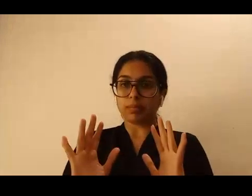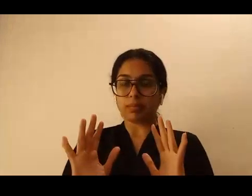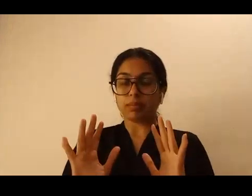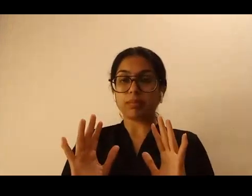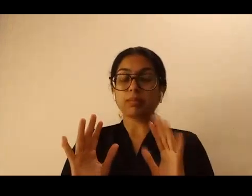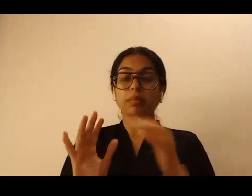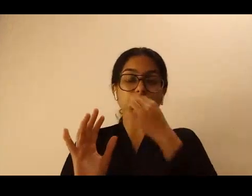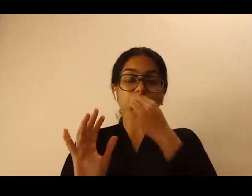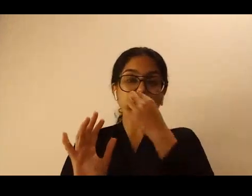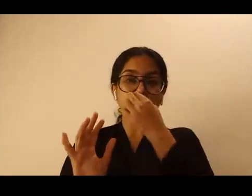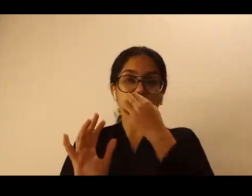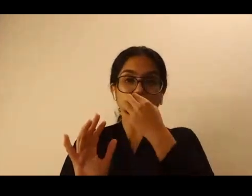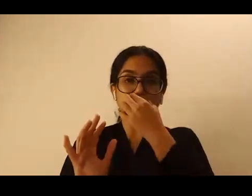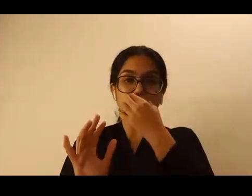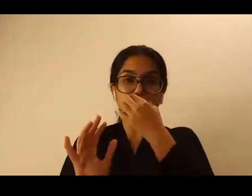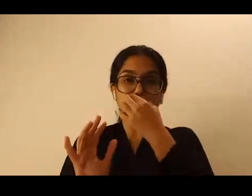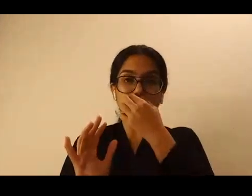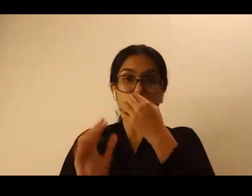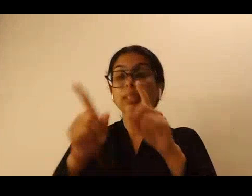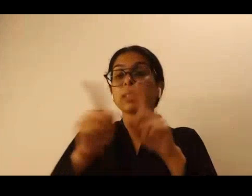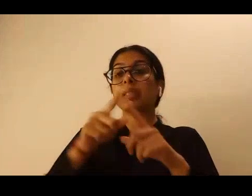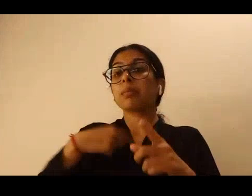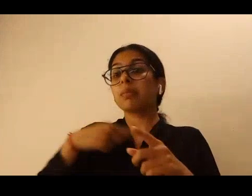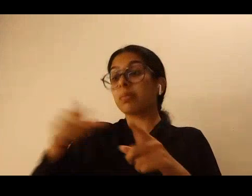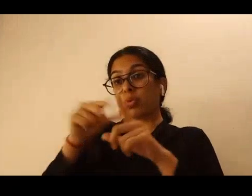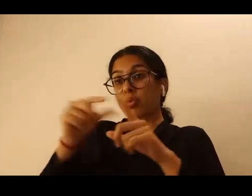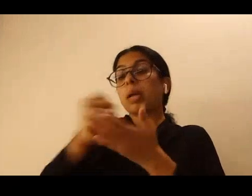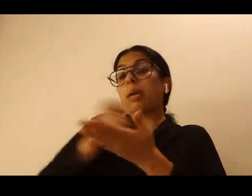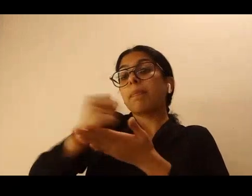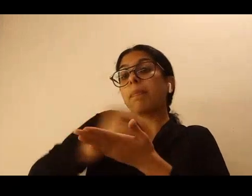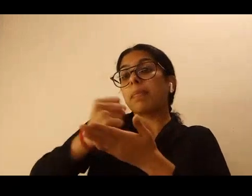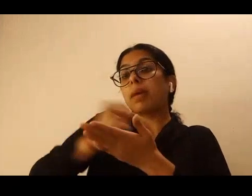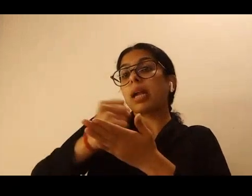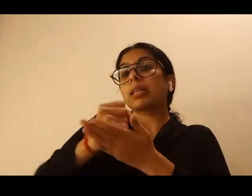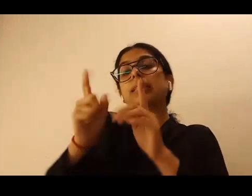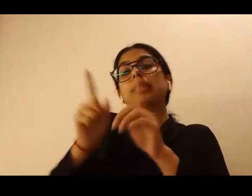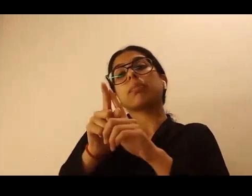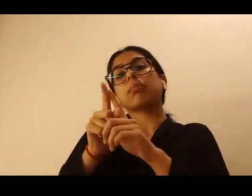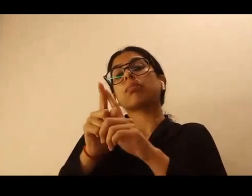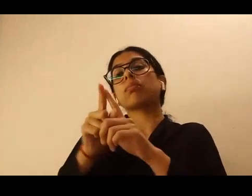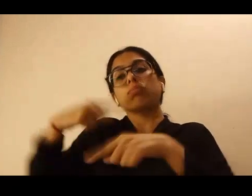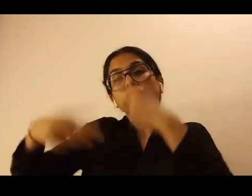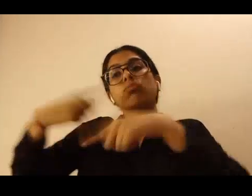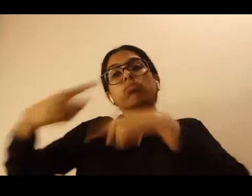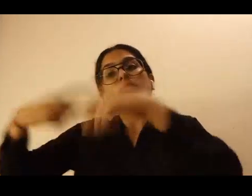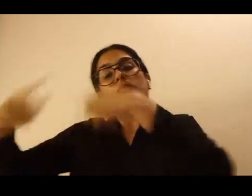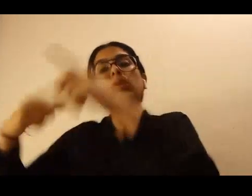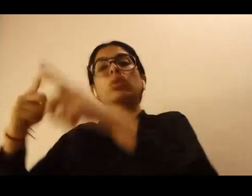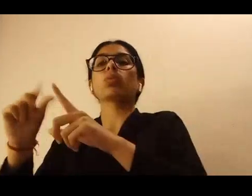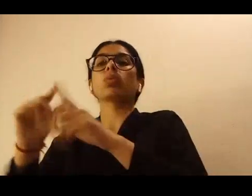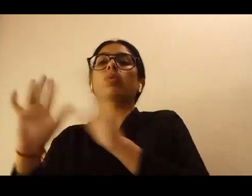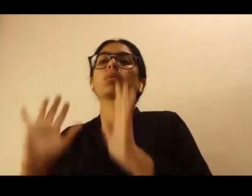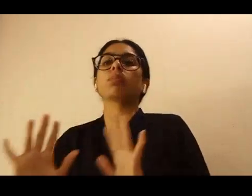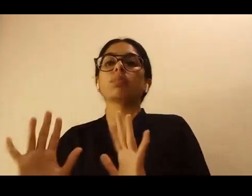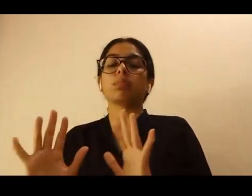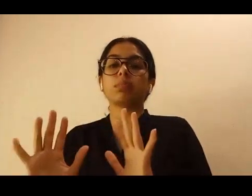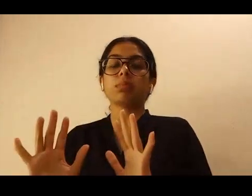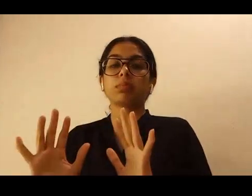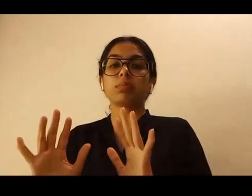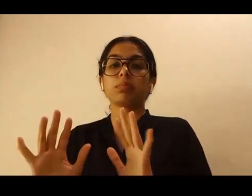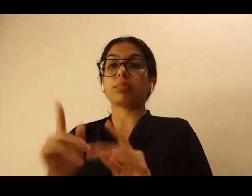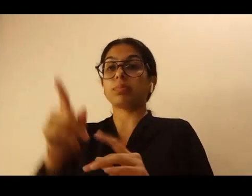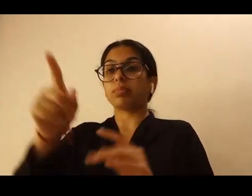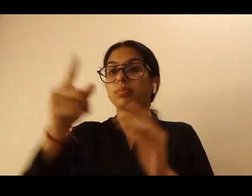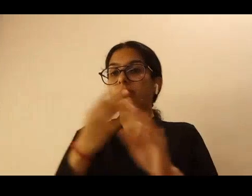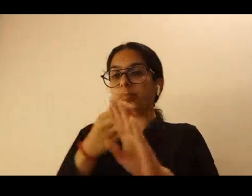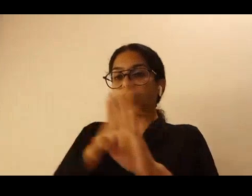practice. A lot of times, Rajesh asked a question in during the beginning of the call where we're struggling